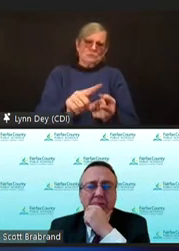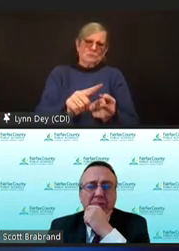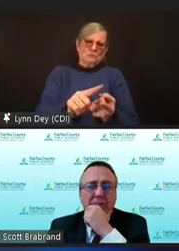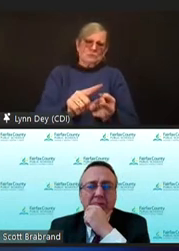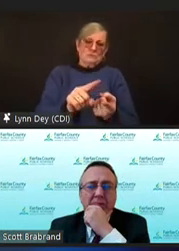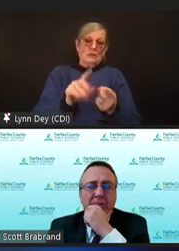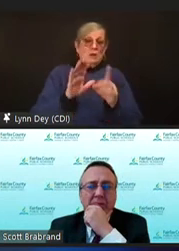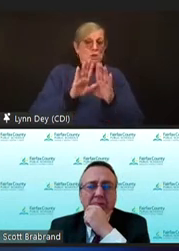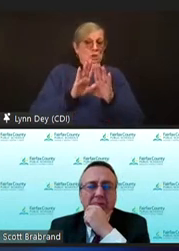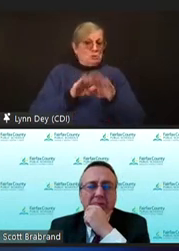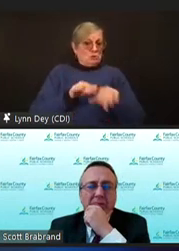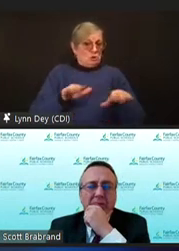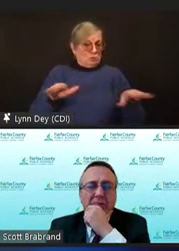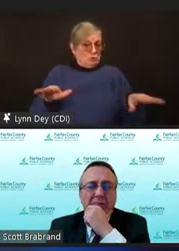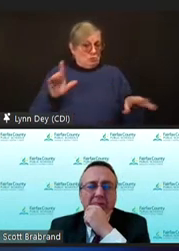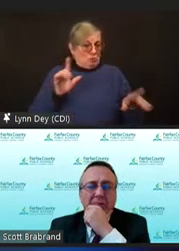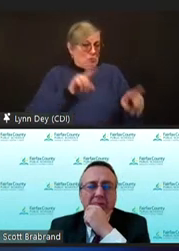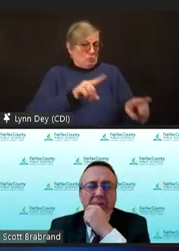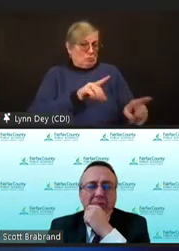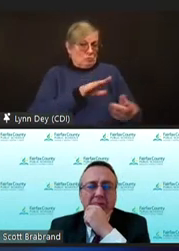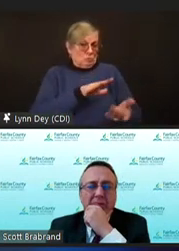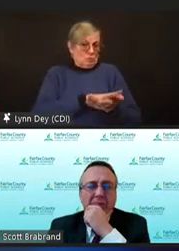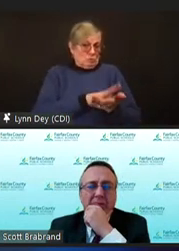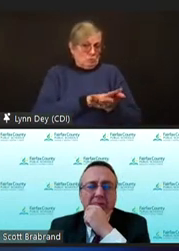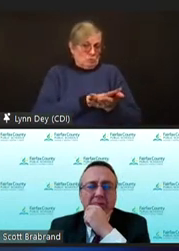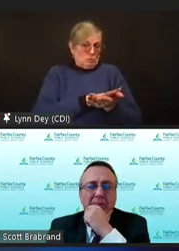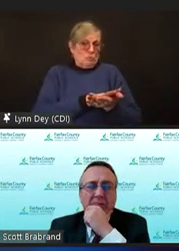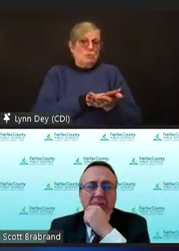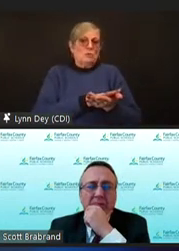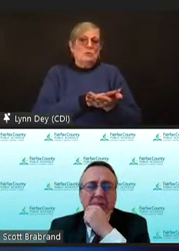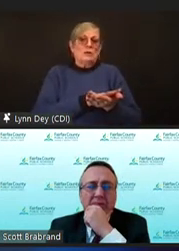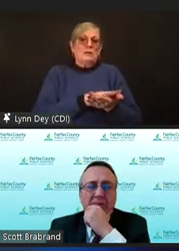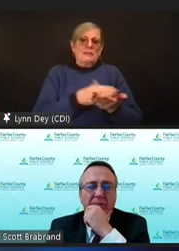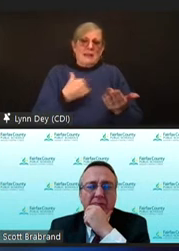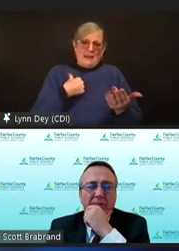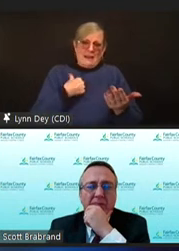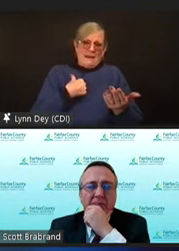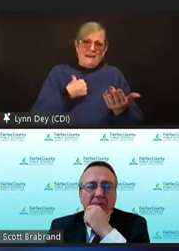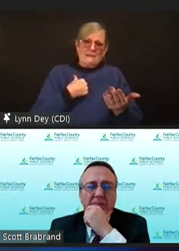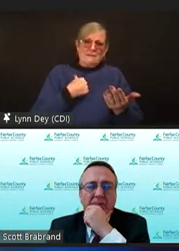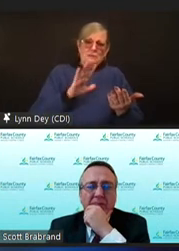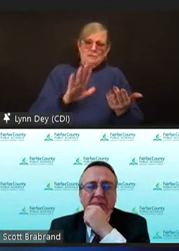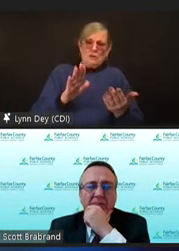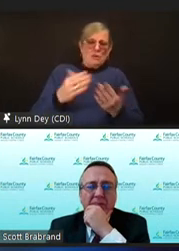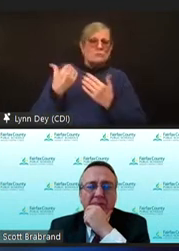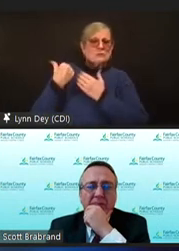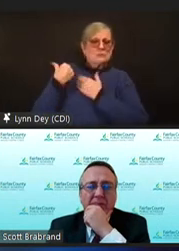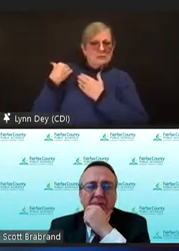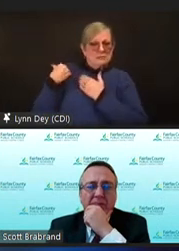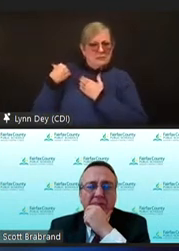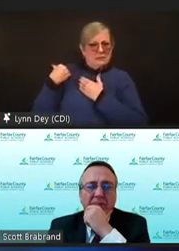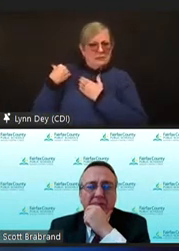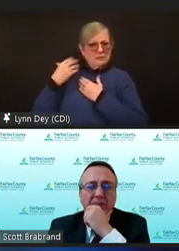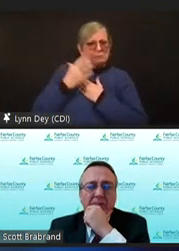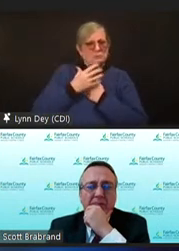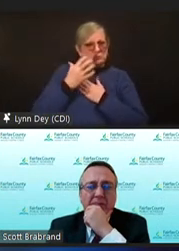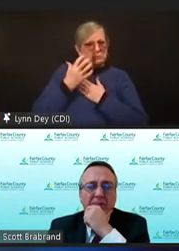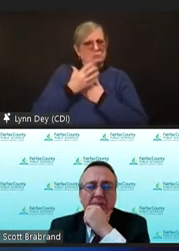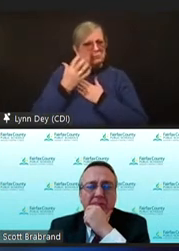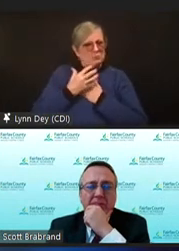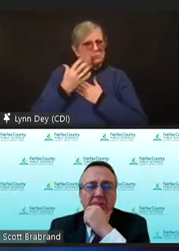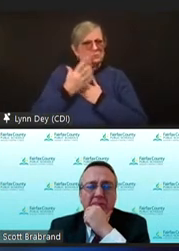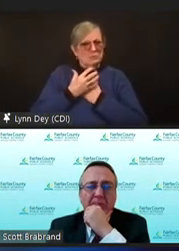settings, they really carry a significant burden that we impose upon them by questioning and trying to